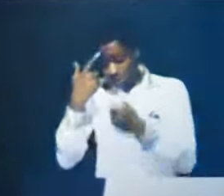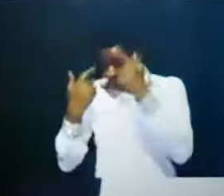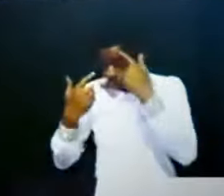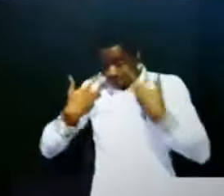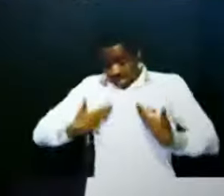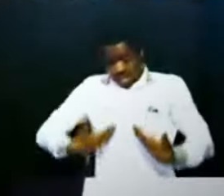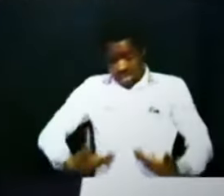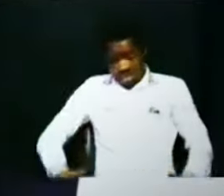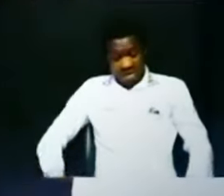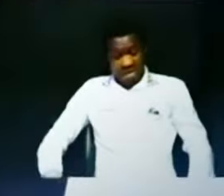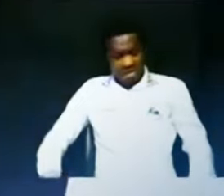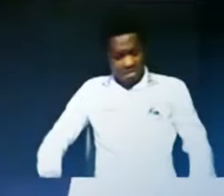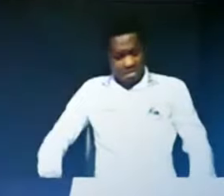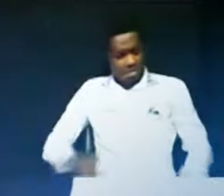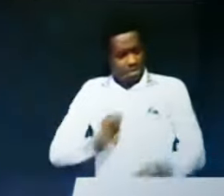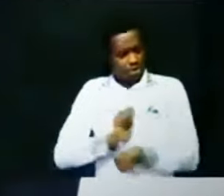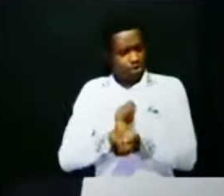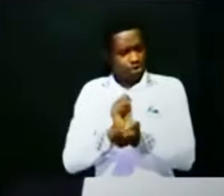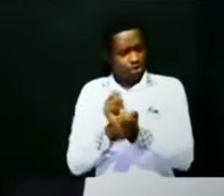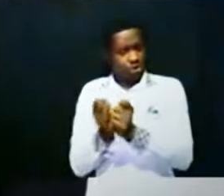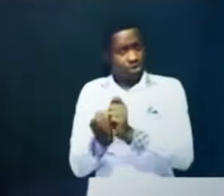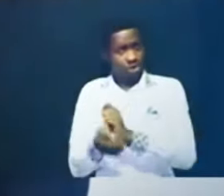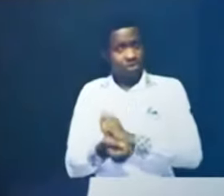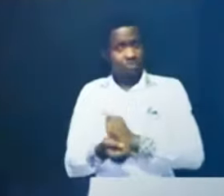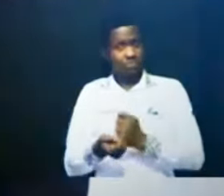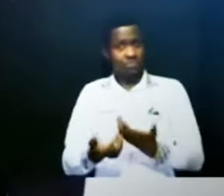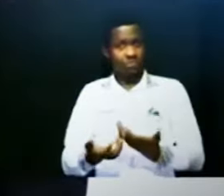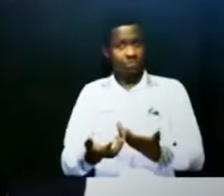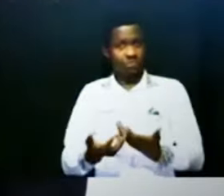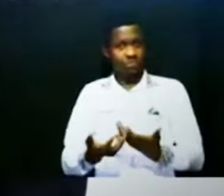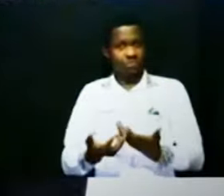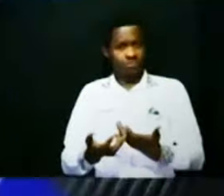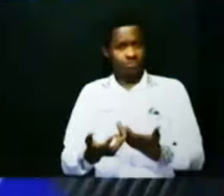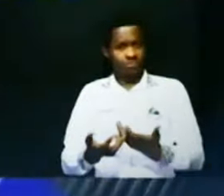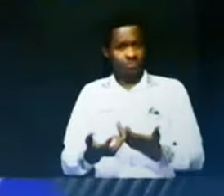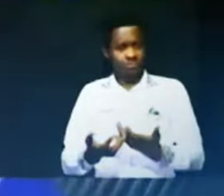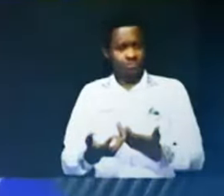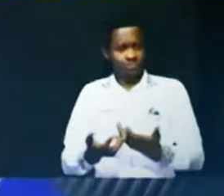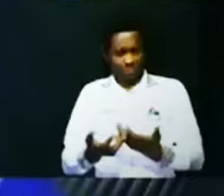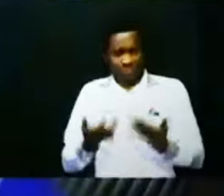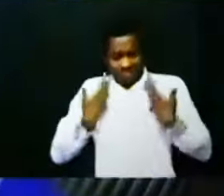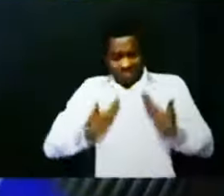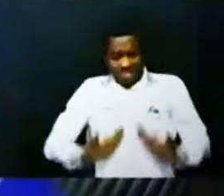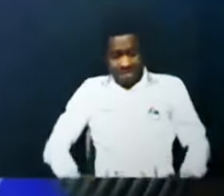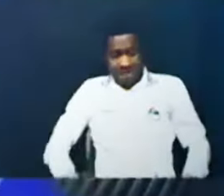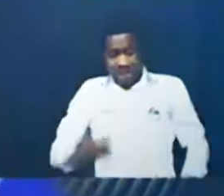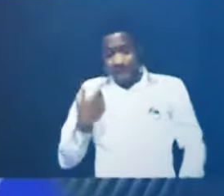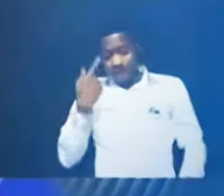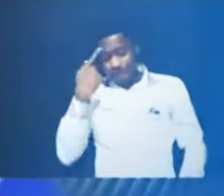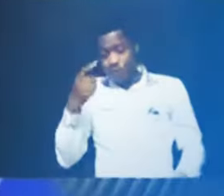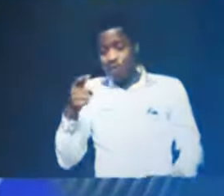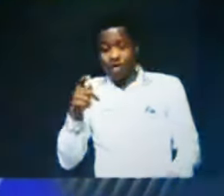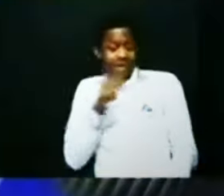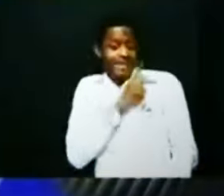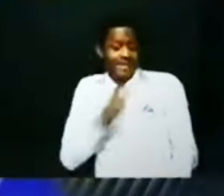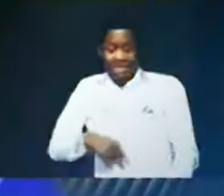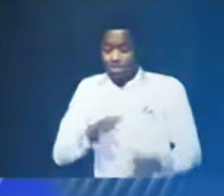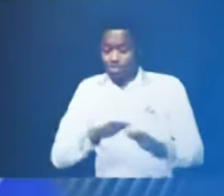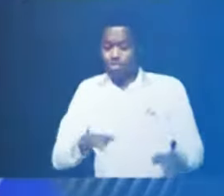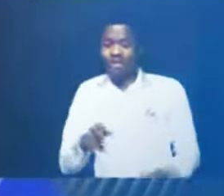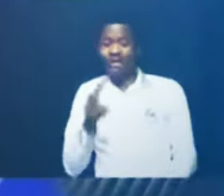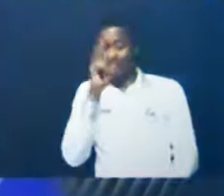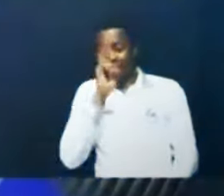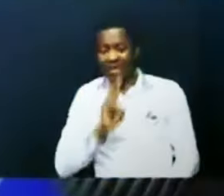was wearing, signifies the king's children who were virgin. Now she's tearing those clothes apart. And